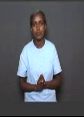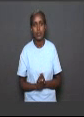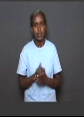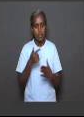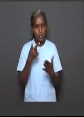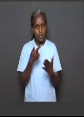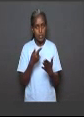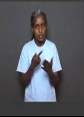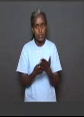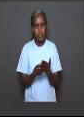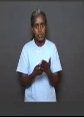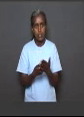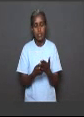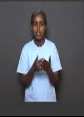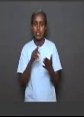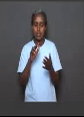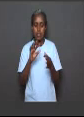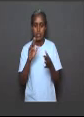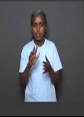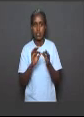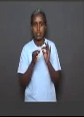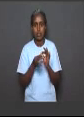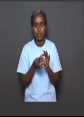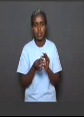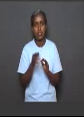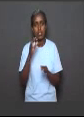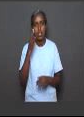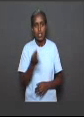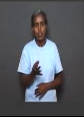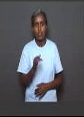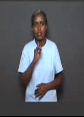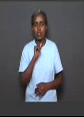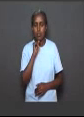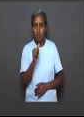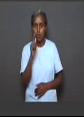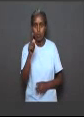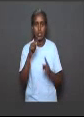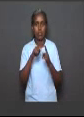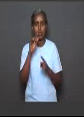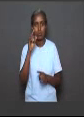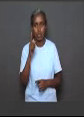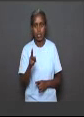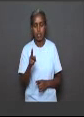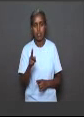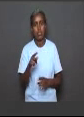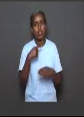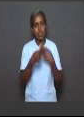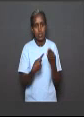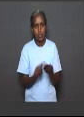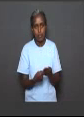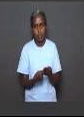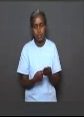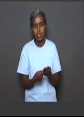This demonstrates that f is not 1-to-1, and therefore